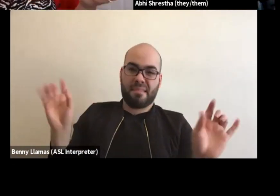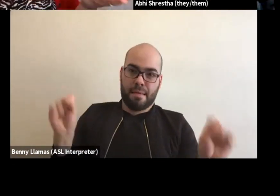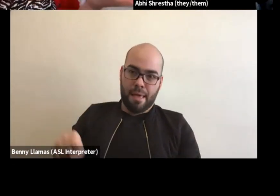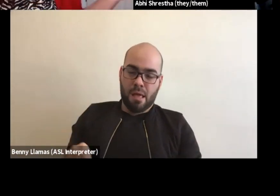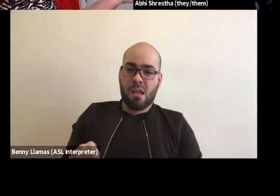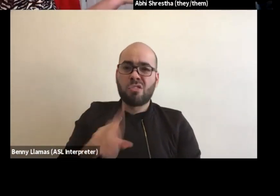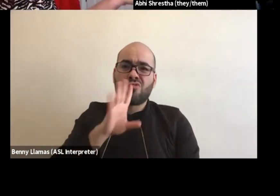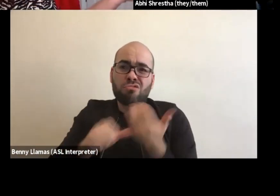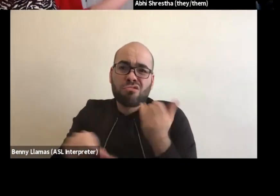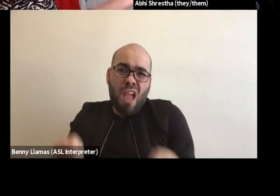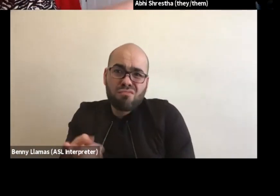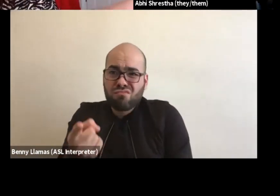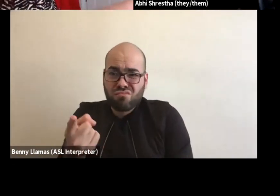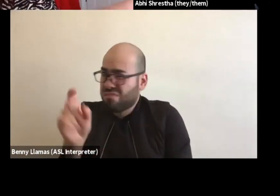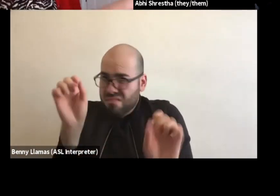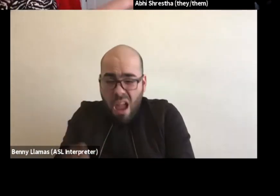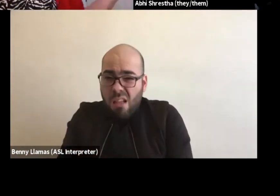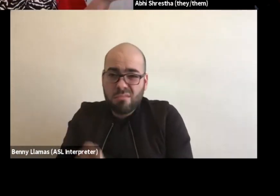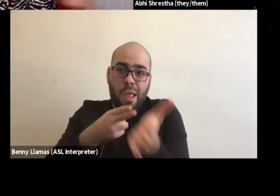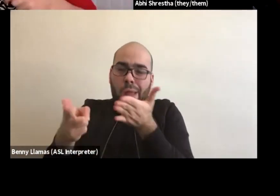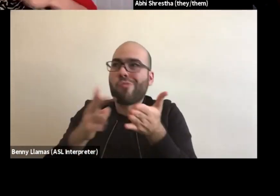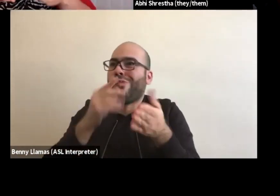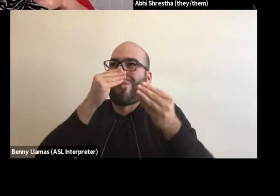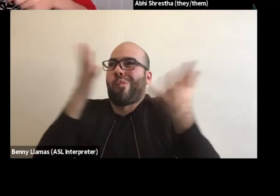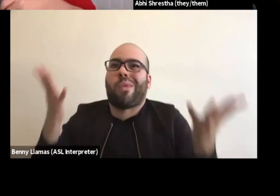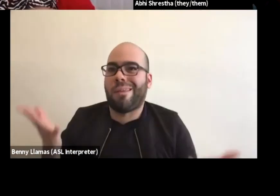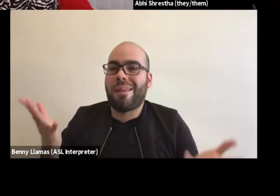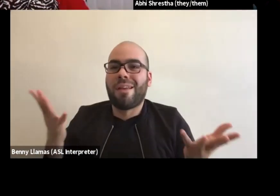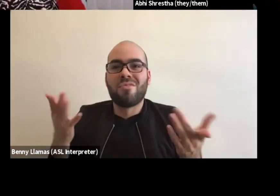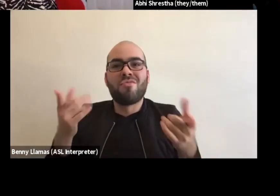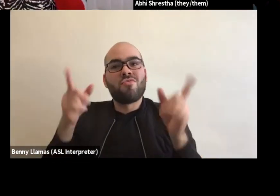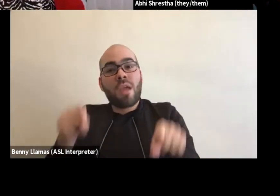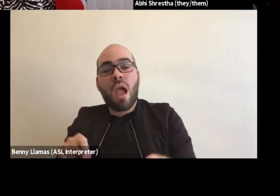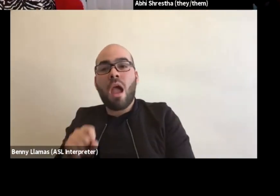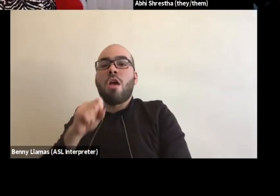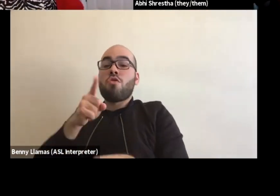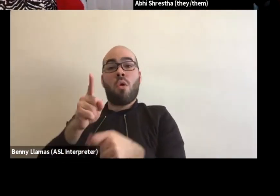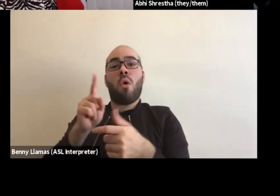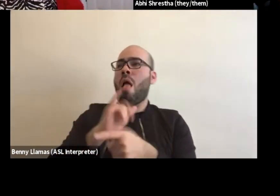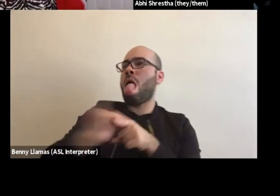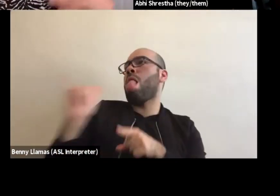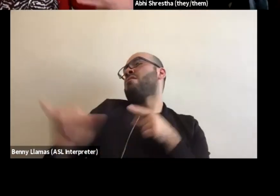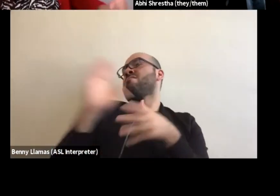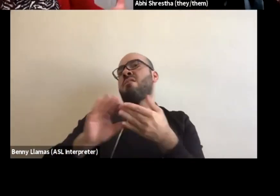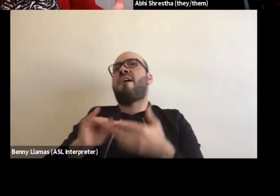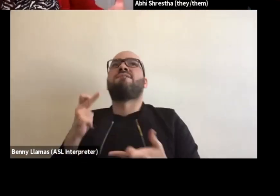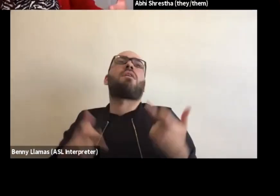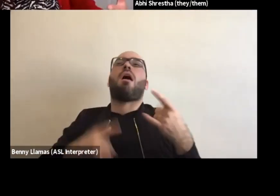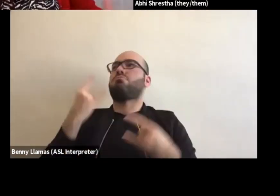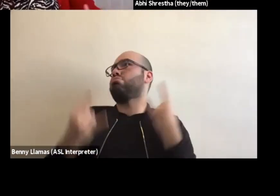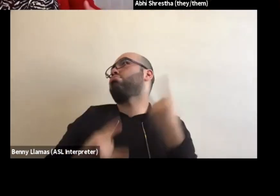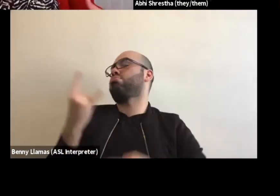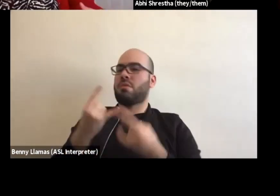that's okay, because like who's gonna read it? Who cares? And it helps kind of break through that, I think, to acknowledge